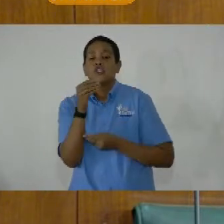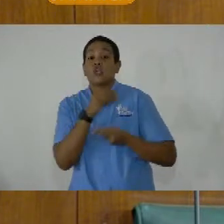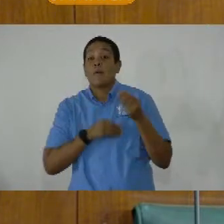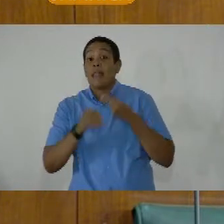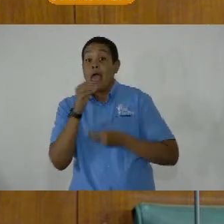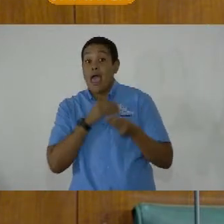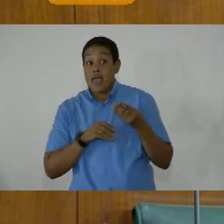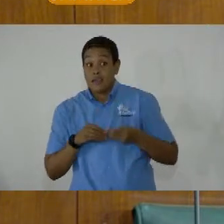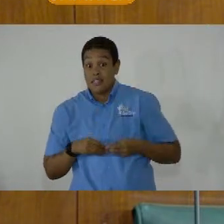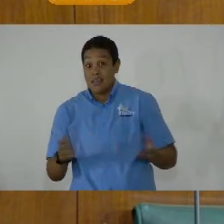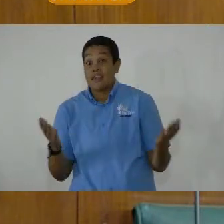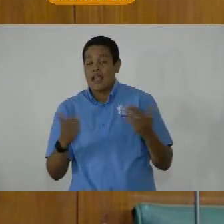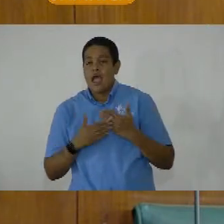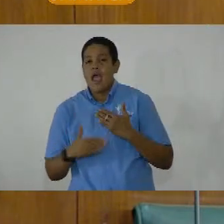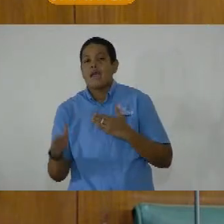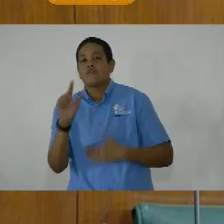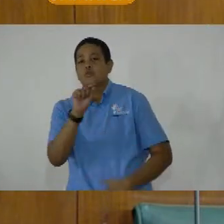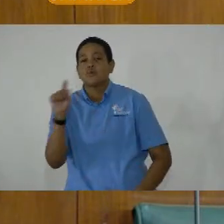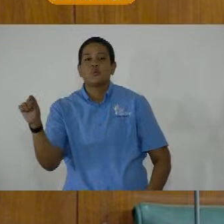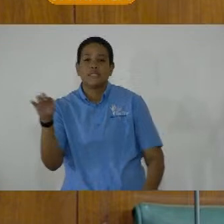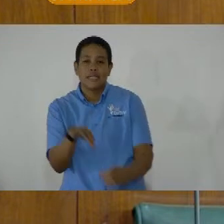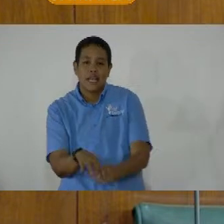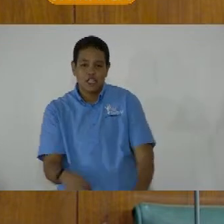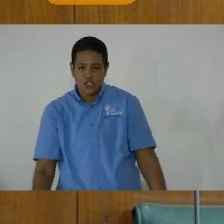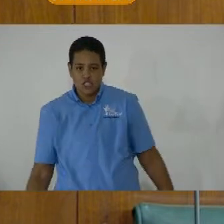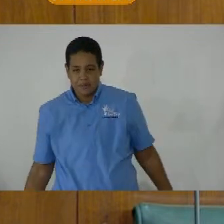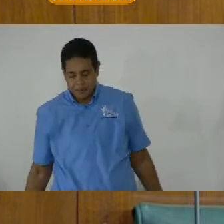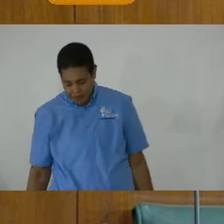after the 2020 elections.